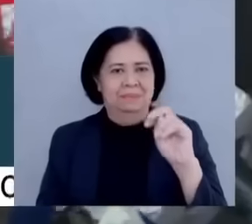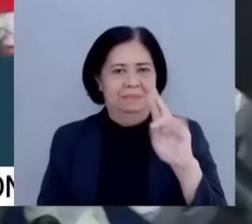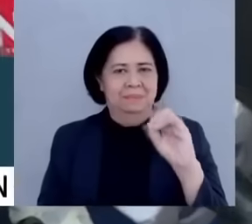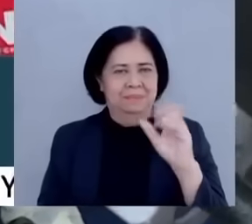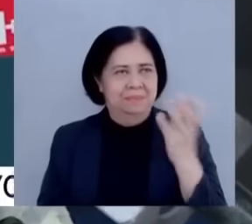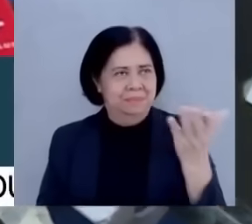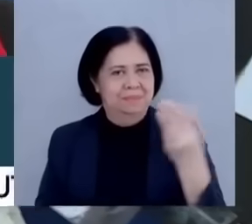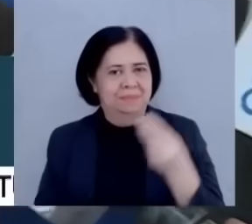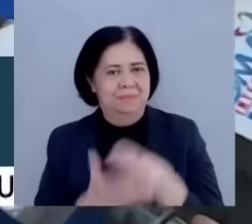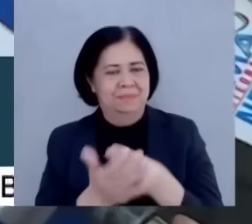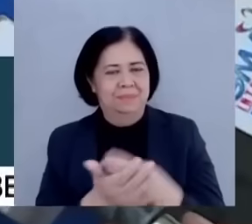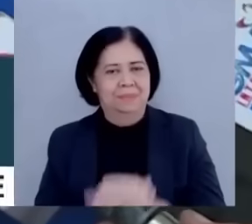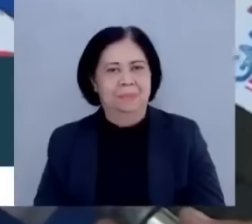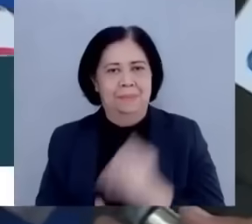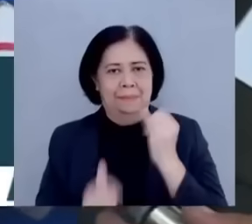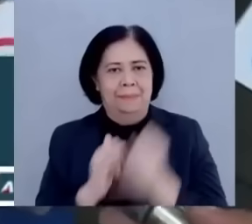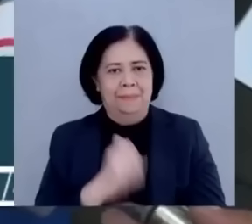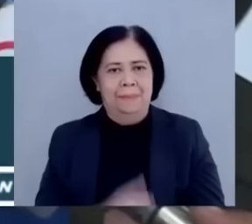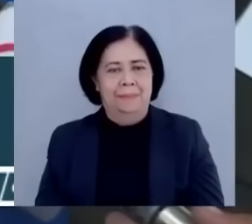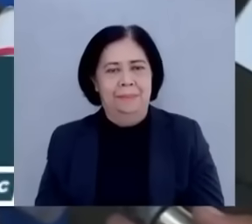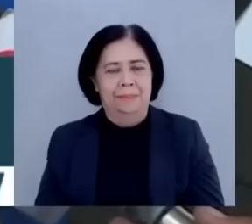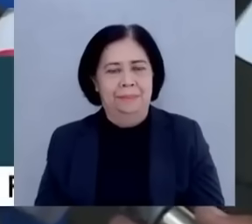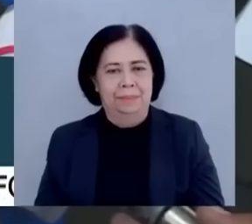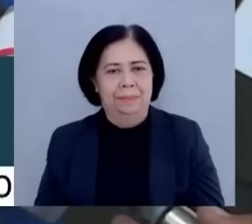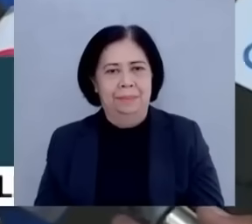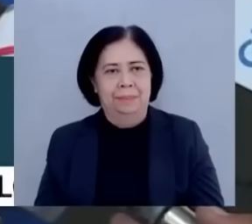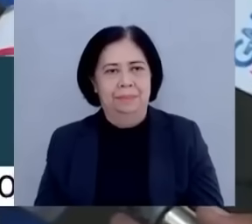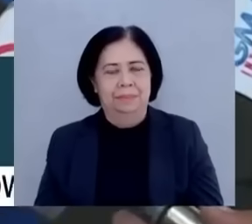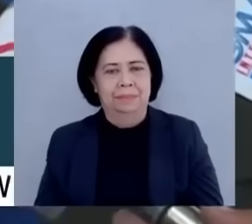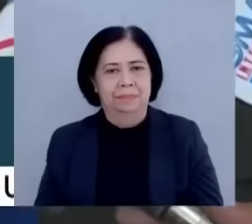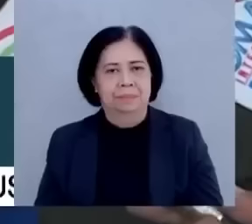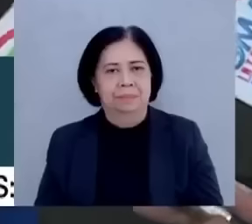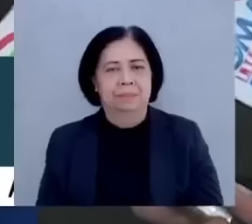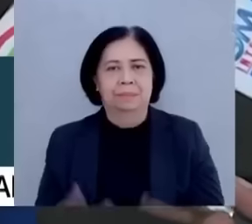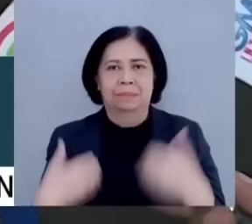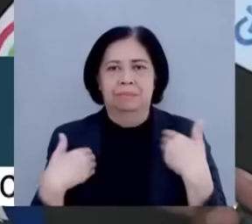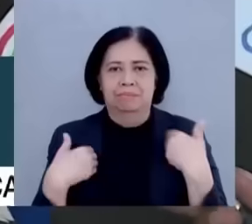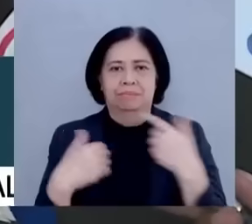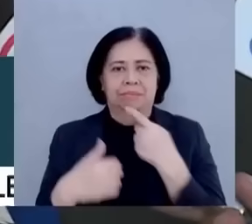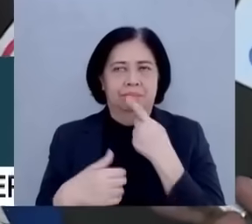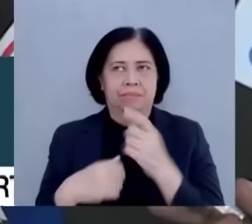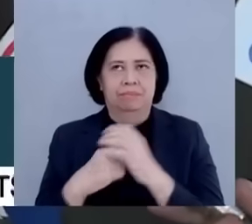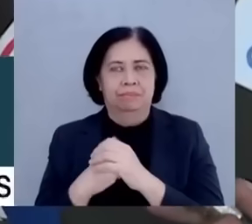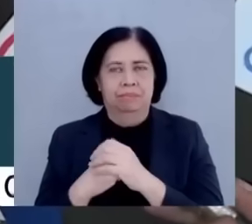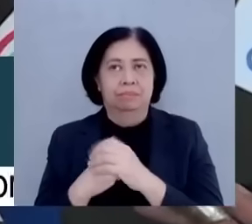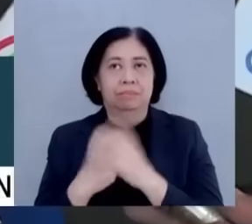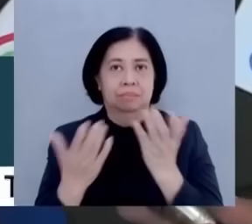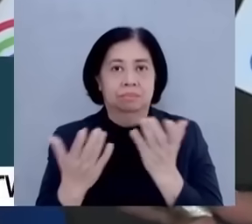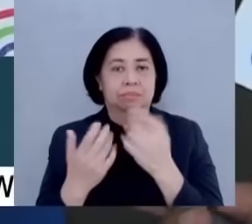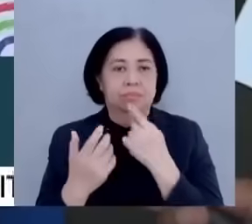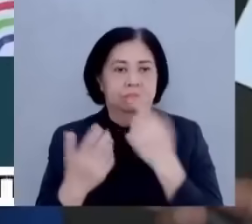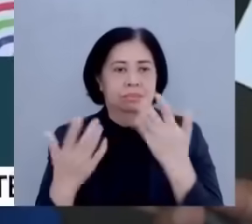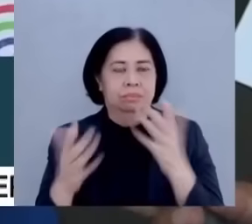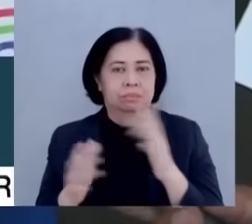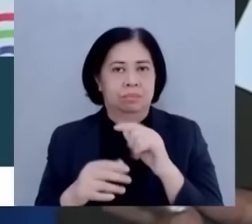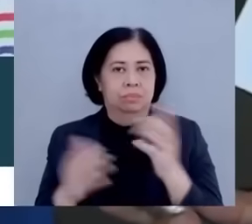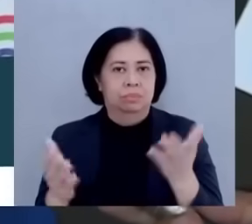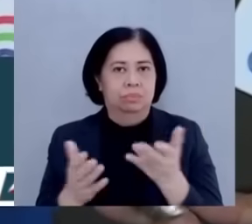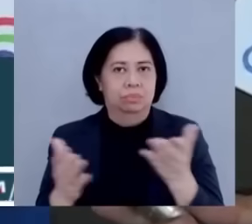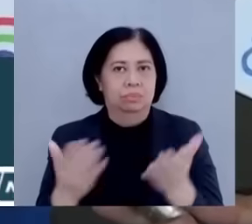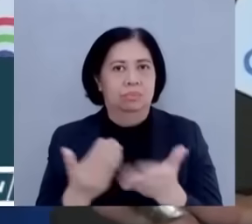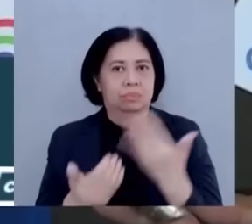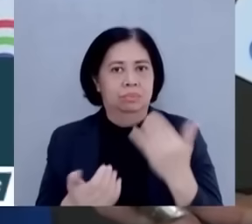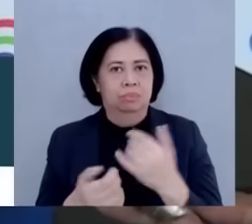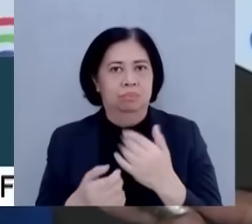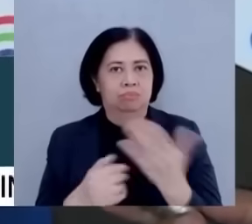Last one, critics din, ano, they're saying, yes. Of course, you've already said that you're here almost